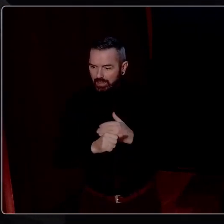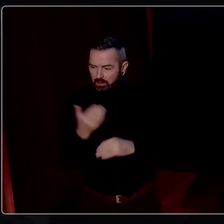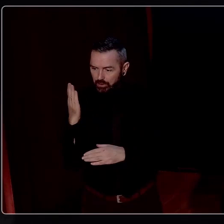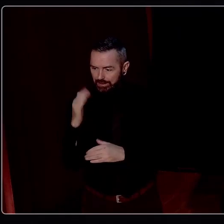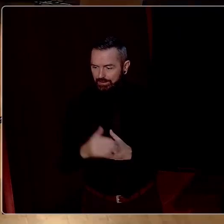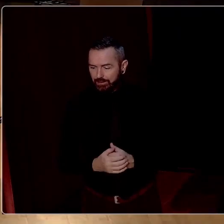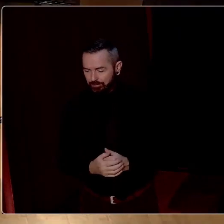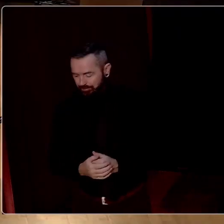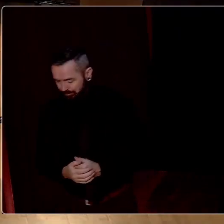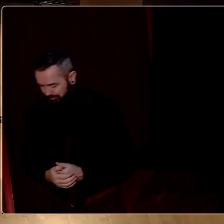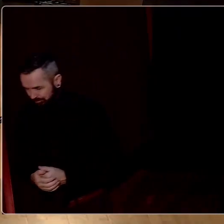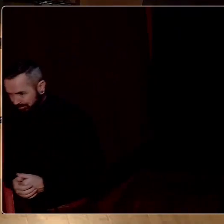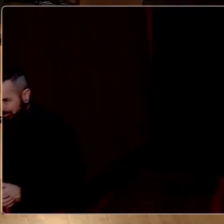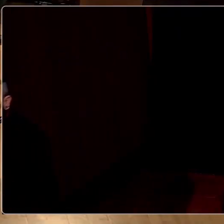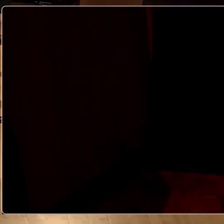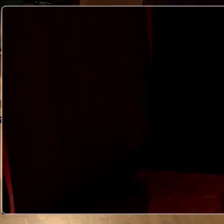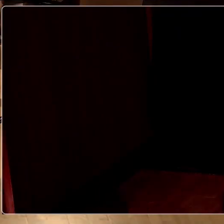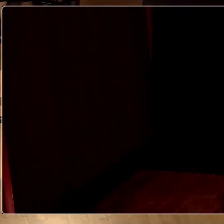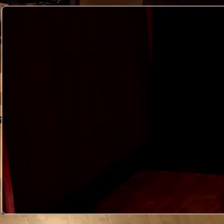her first paper. Thank you very much.